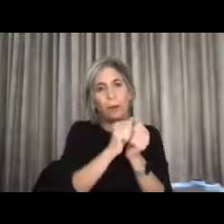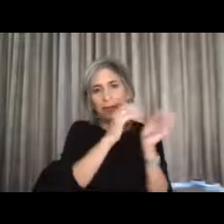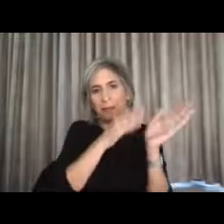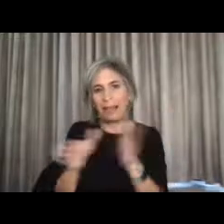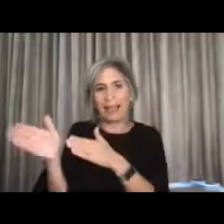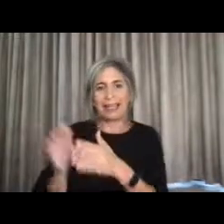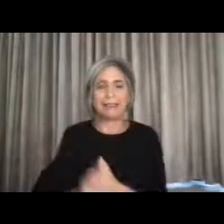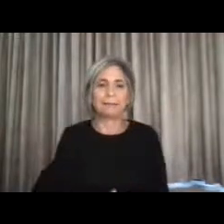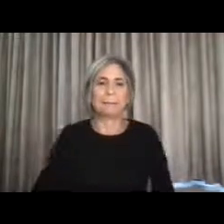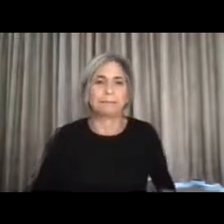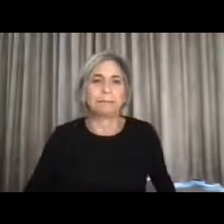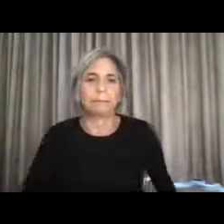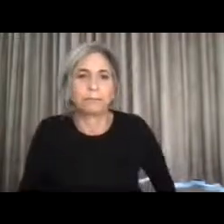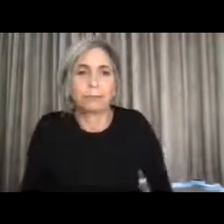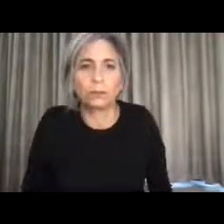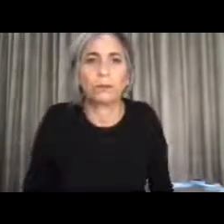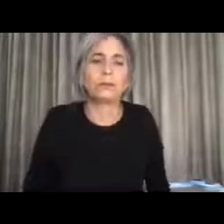slide, please.